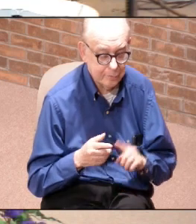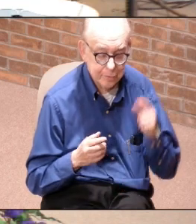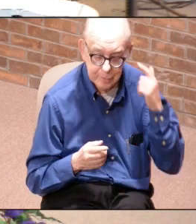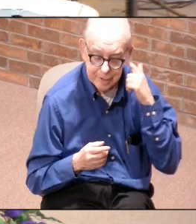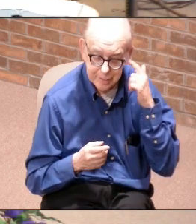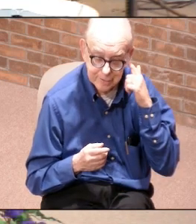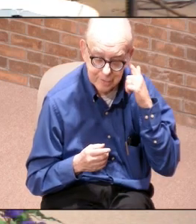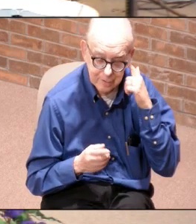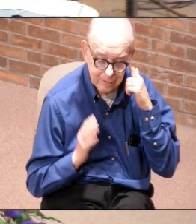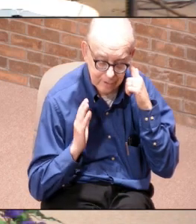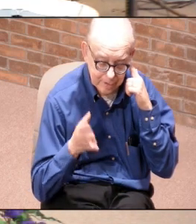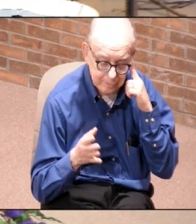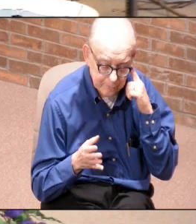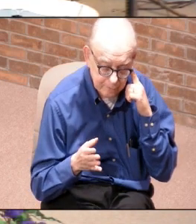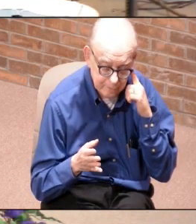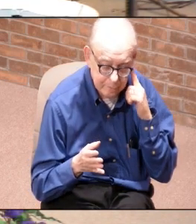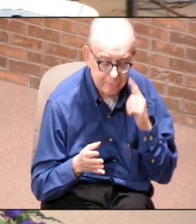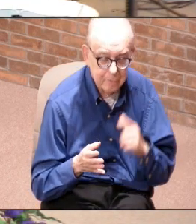ears. It will.